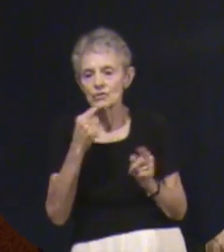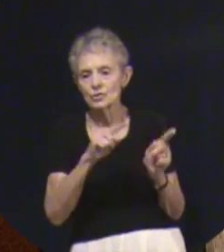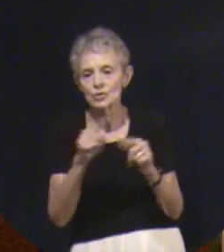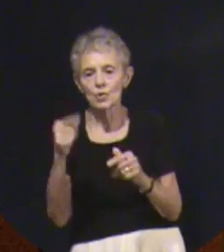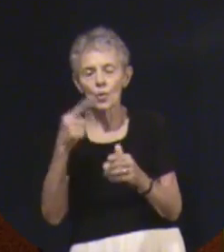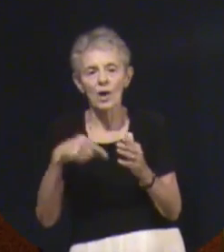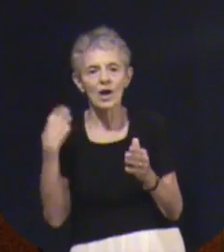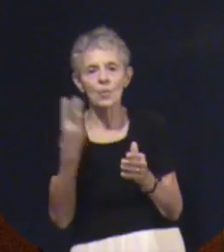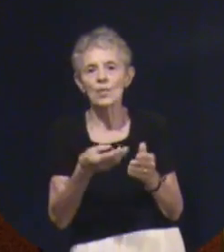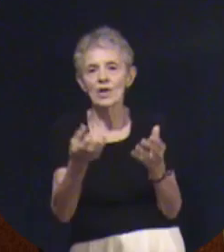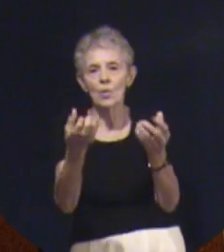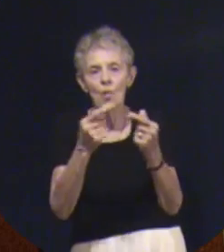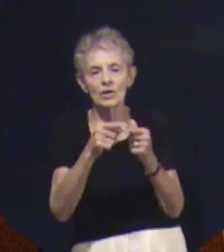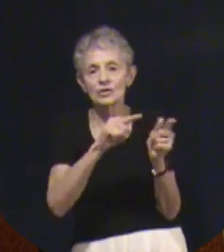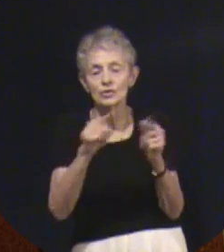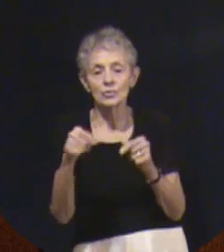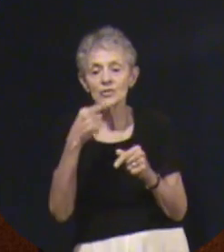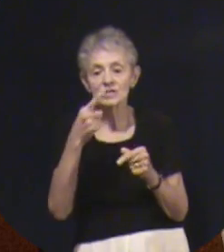to do.